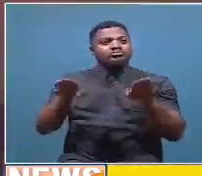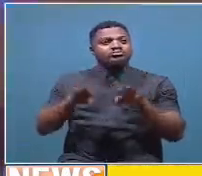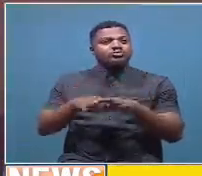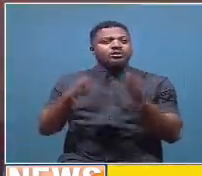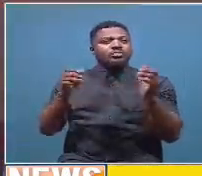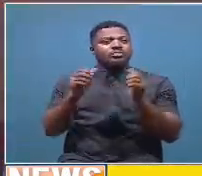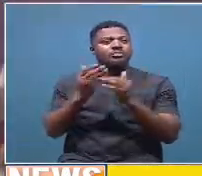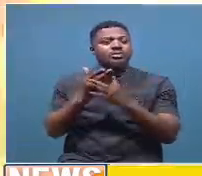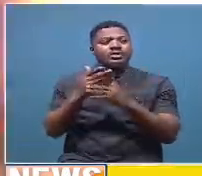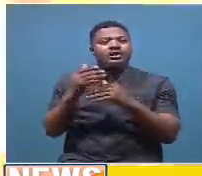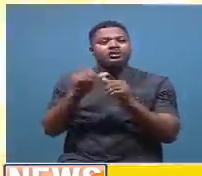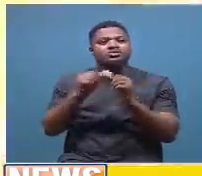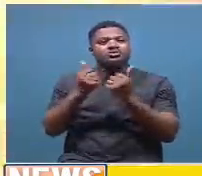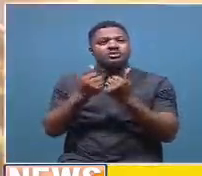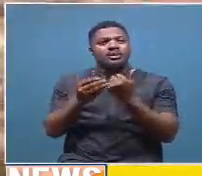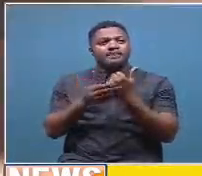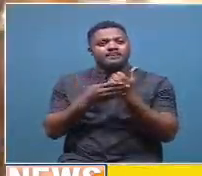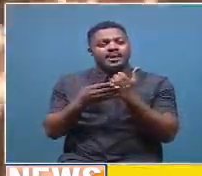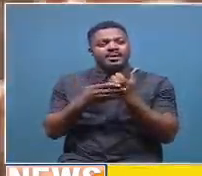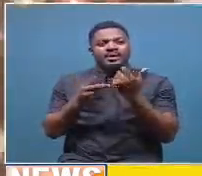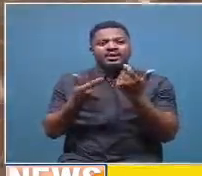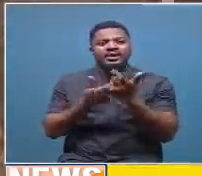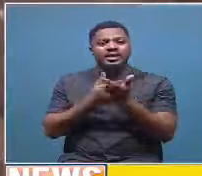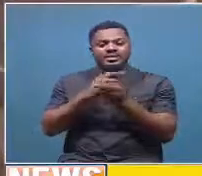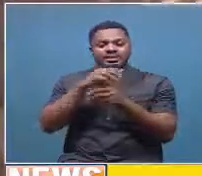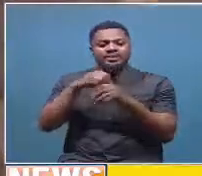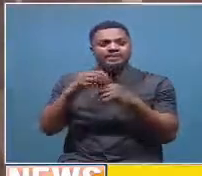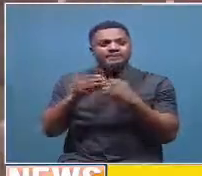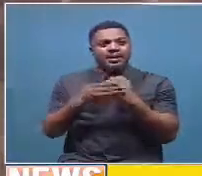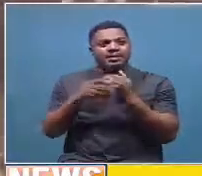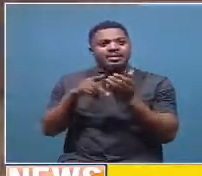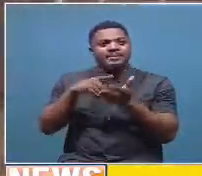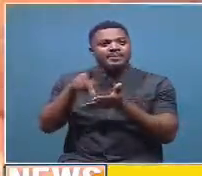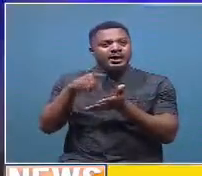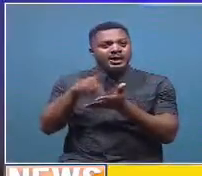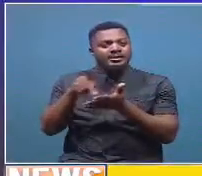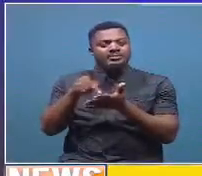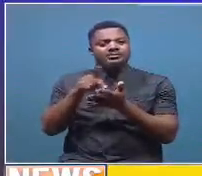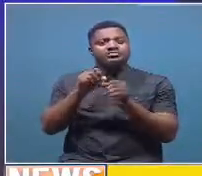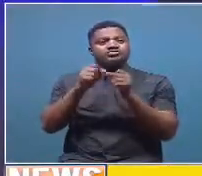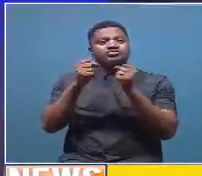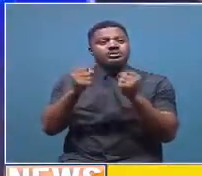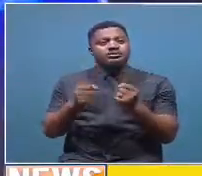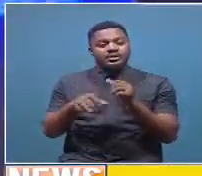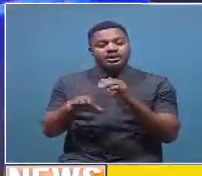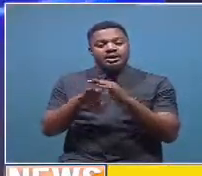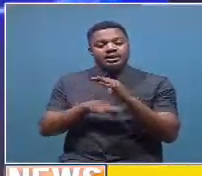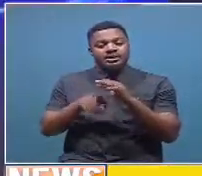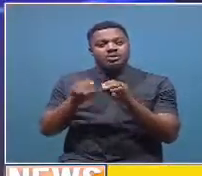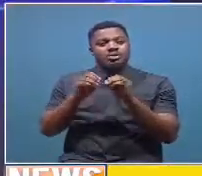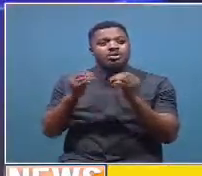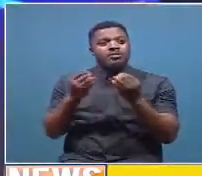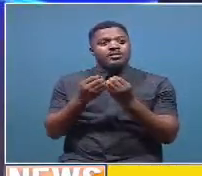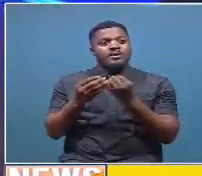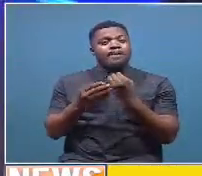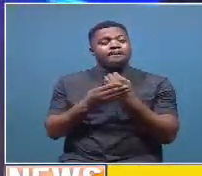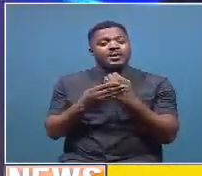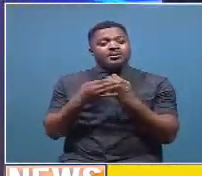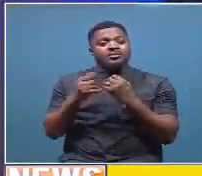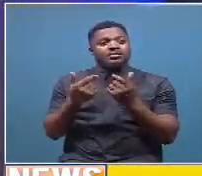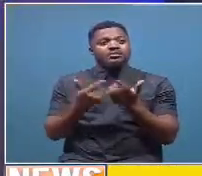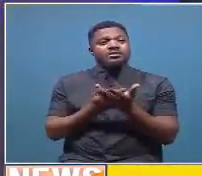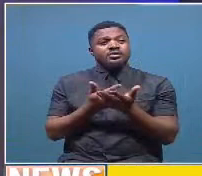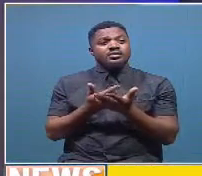the Association of Bankers and the Ghana Interbank Payment and Settlement Systems under the auspices of the Bank of